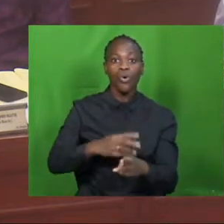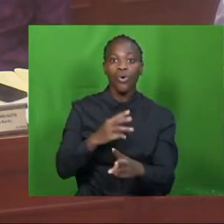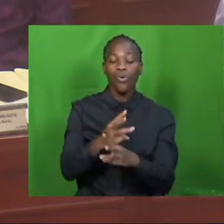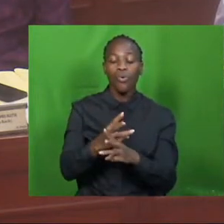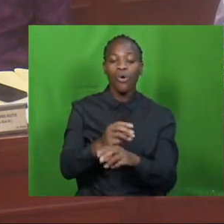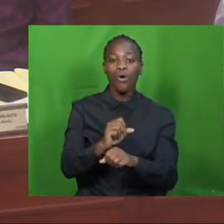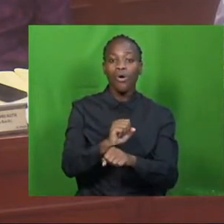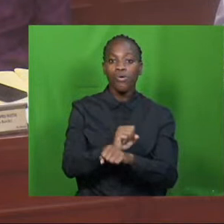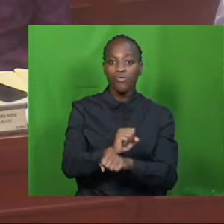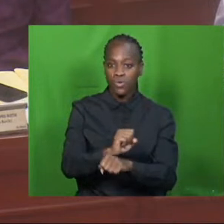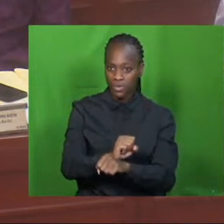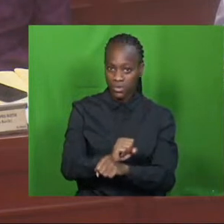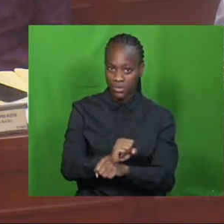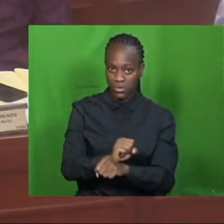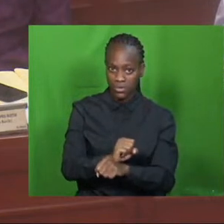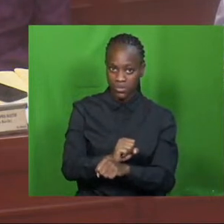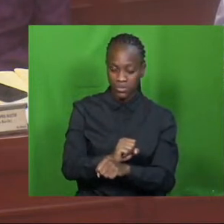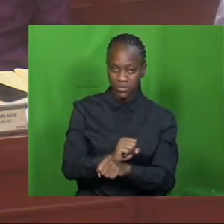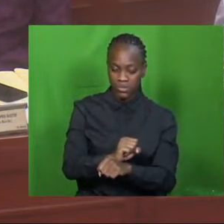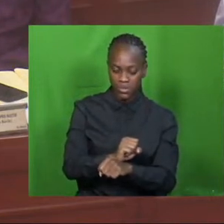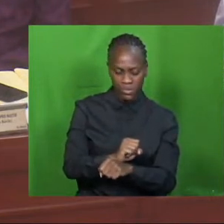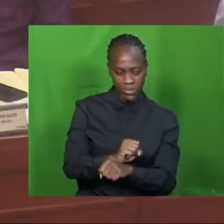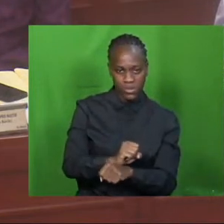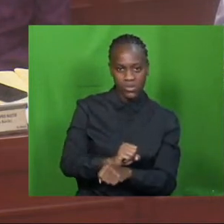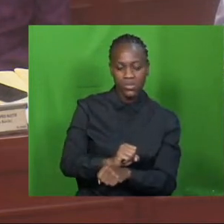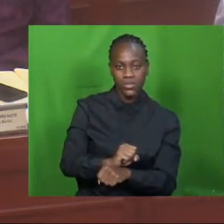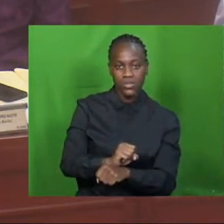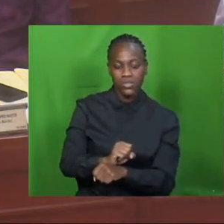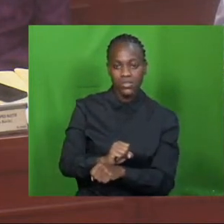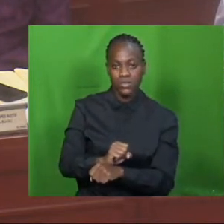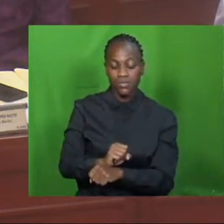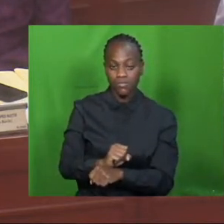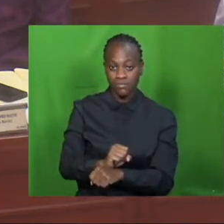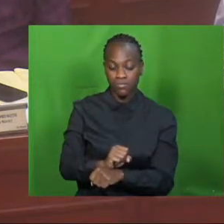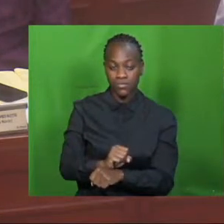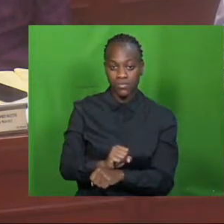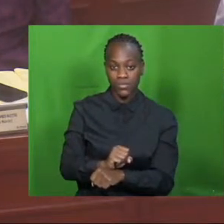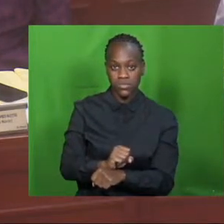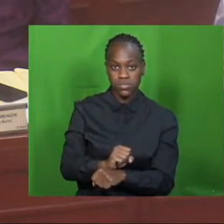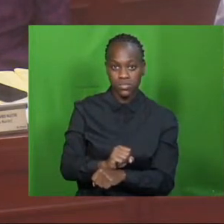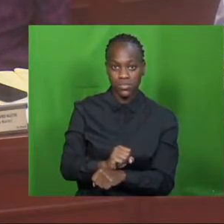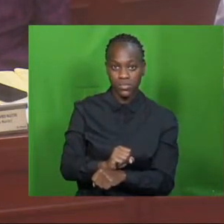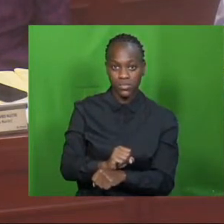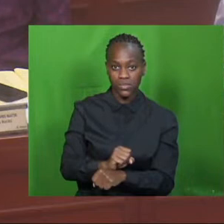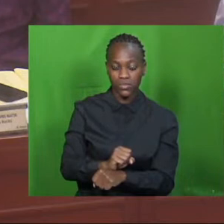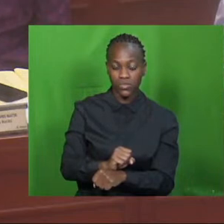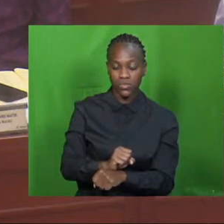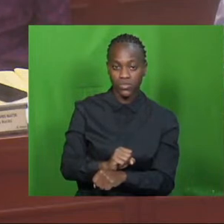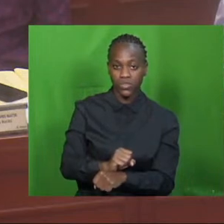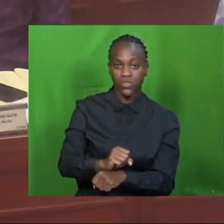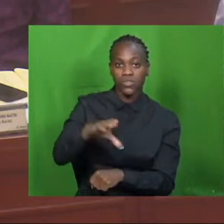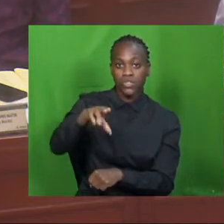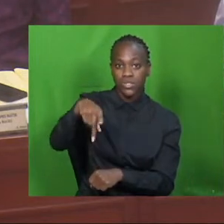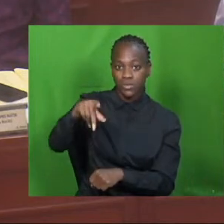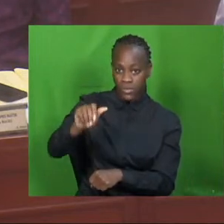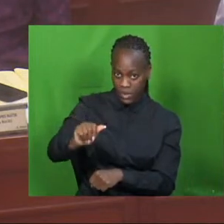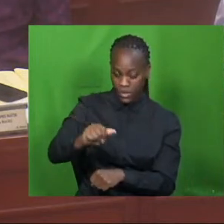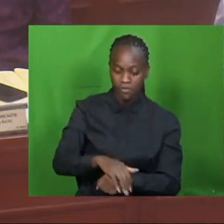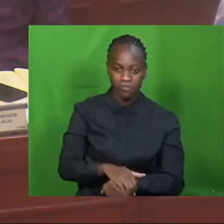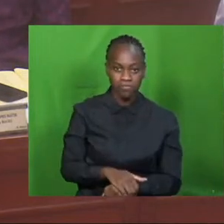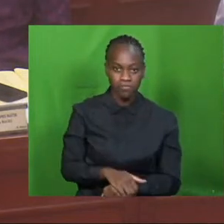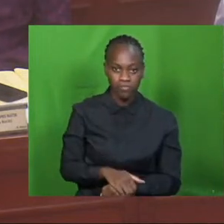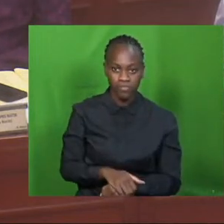them, today this issue is very topical because of a statement I presented to the